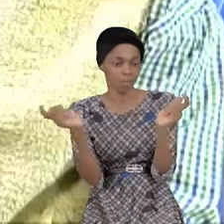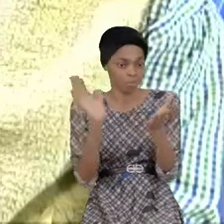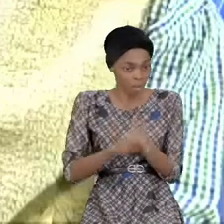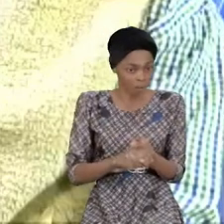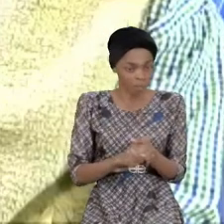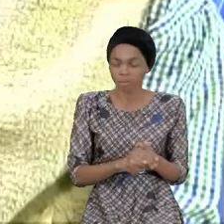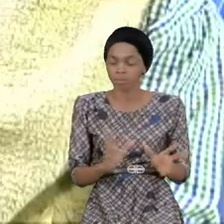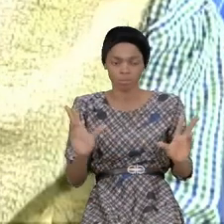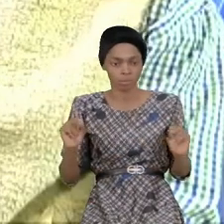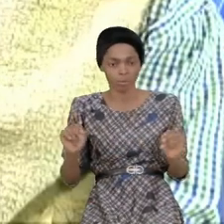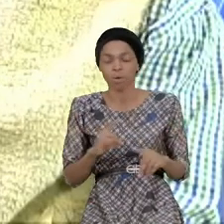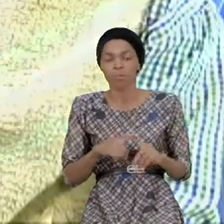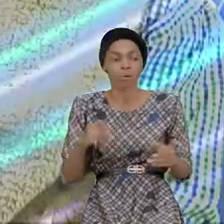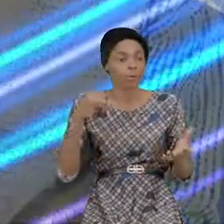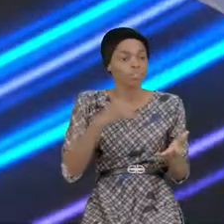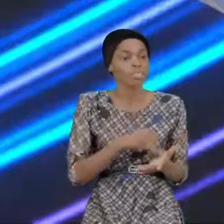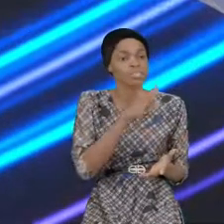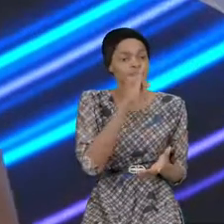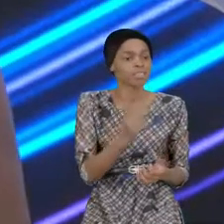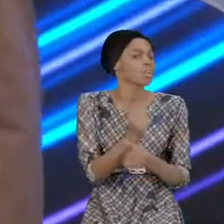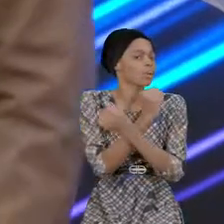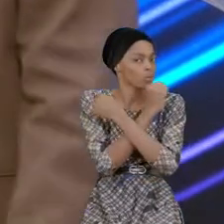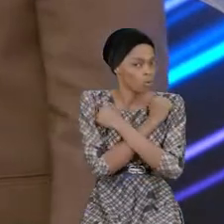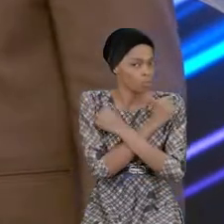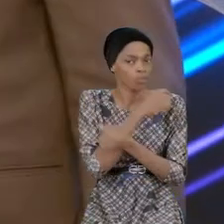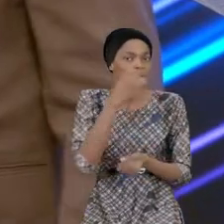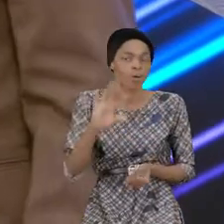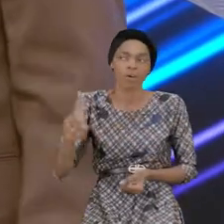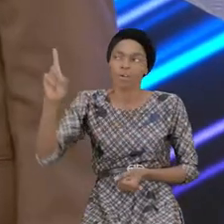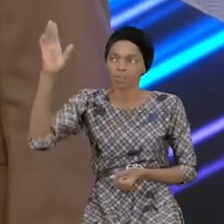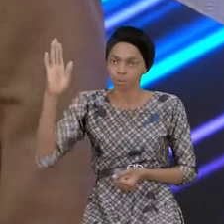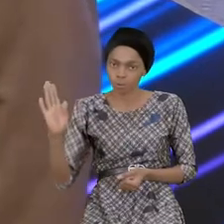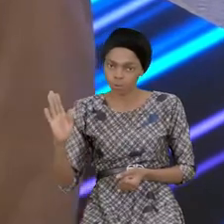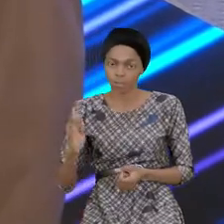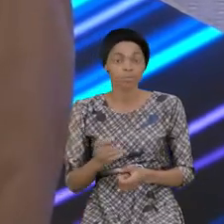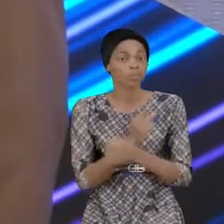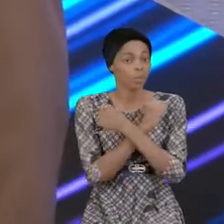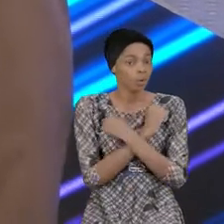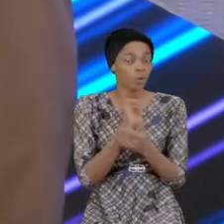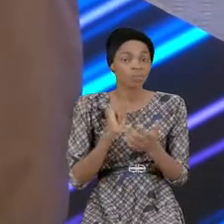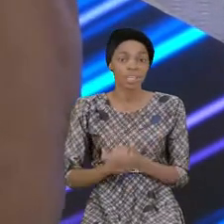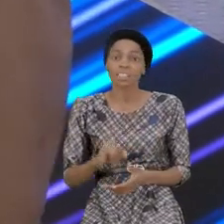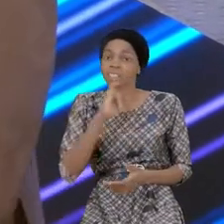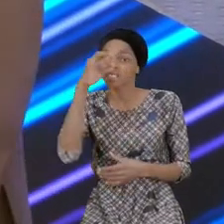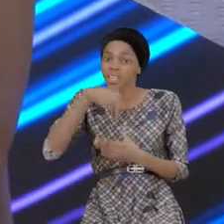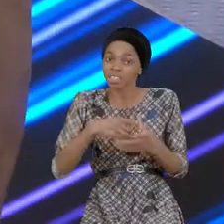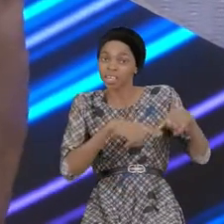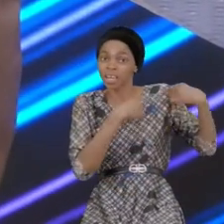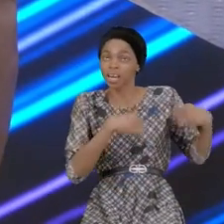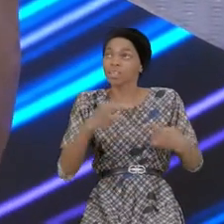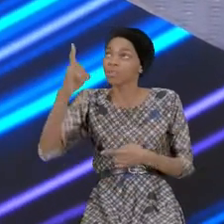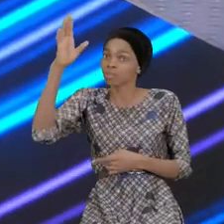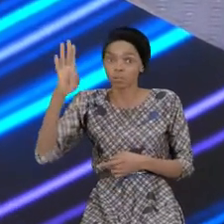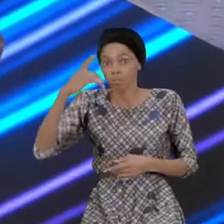that the love of God, the love that originates from the heart of God, because God